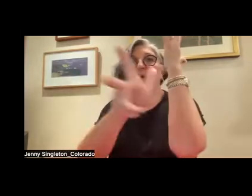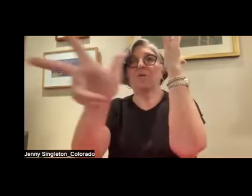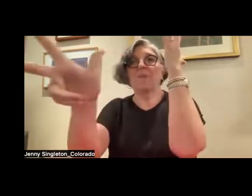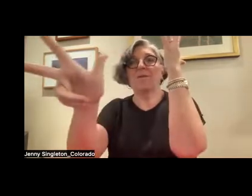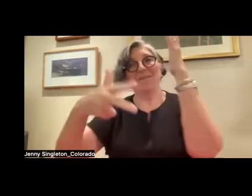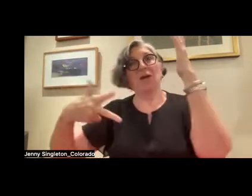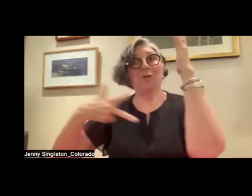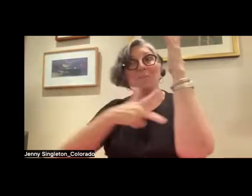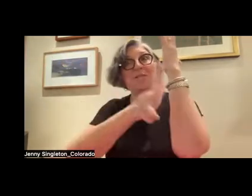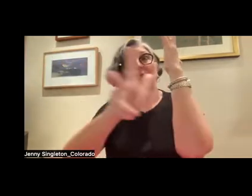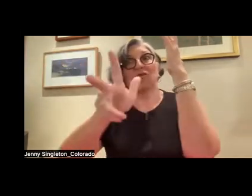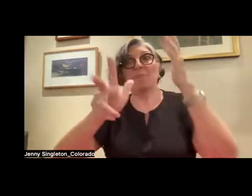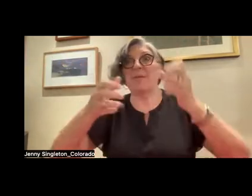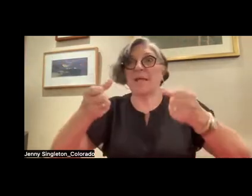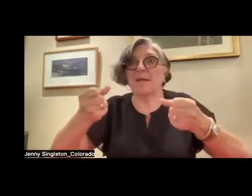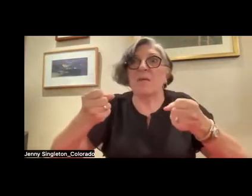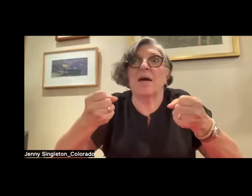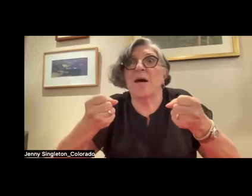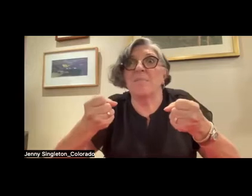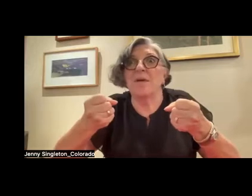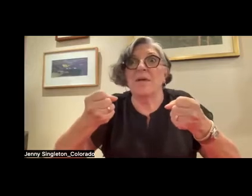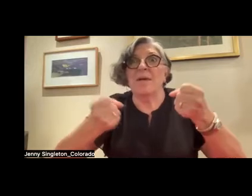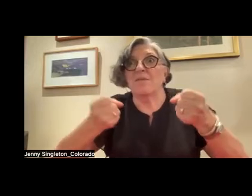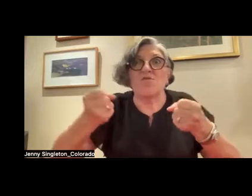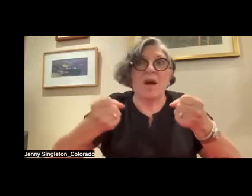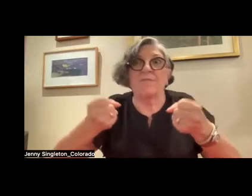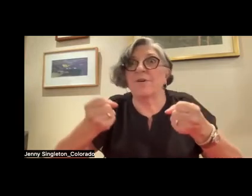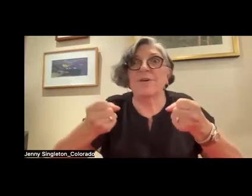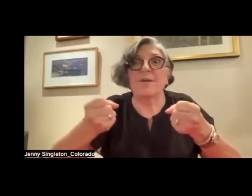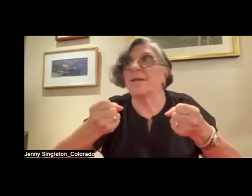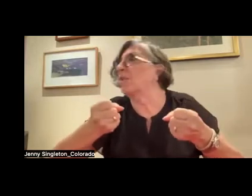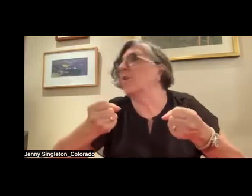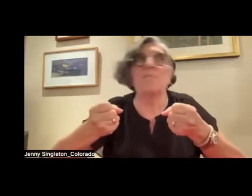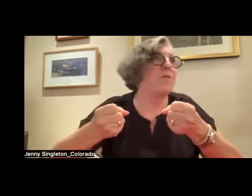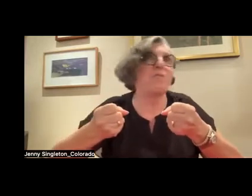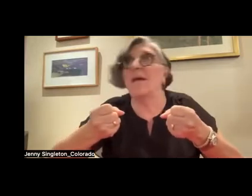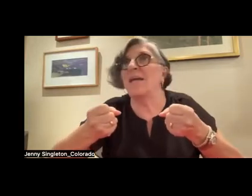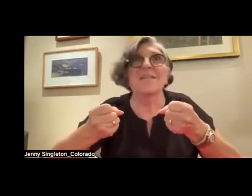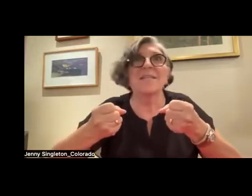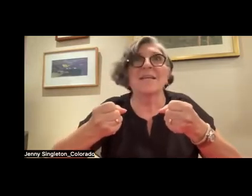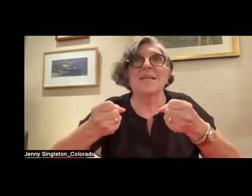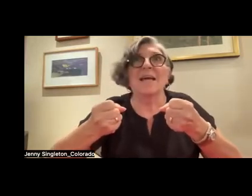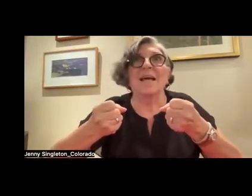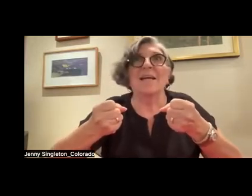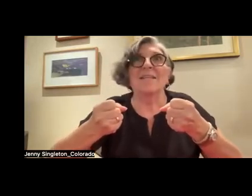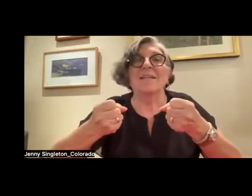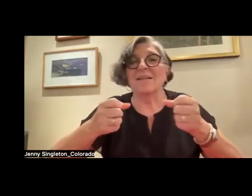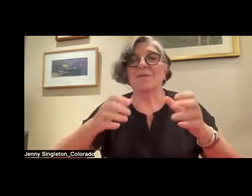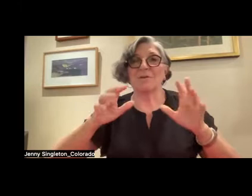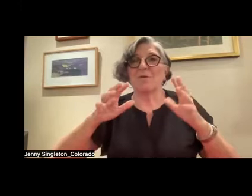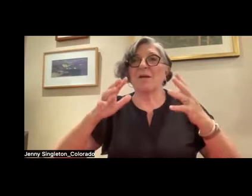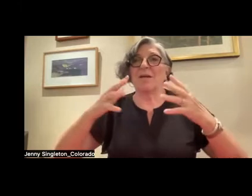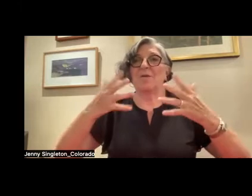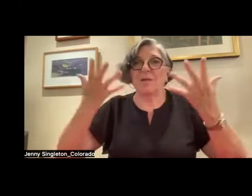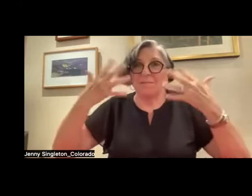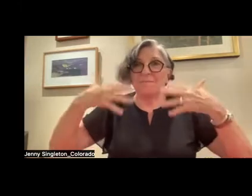that narrowly misses the tree, but then I can become the driver and looking both ways. And,